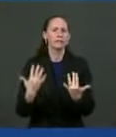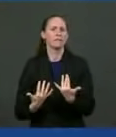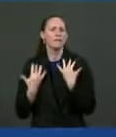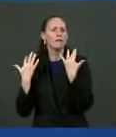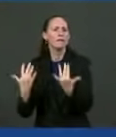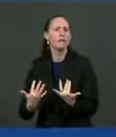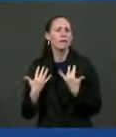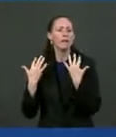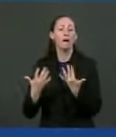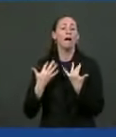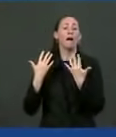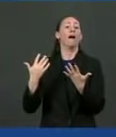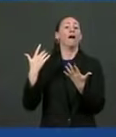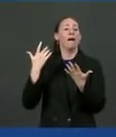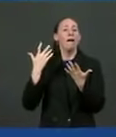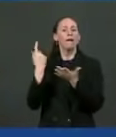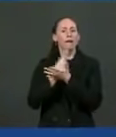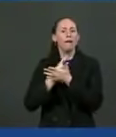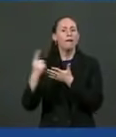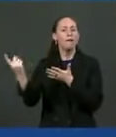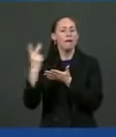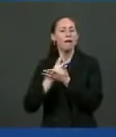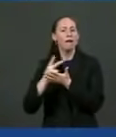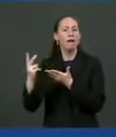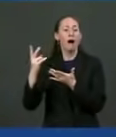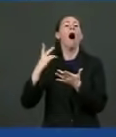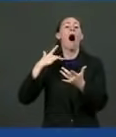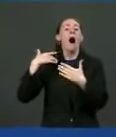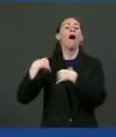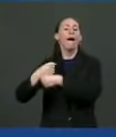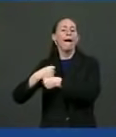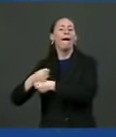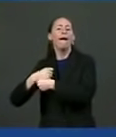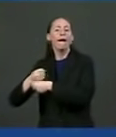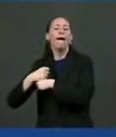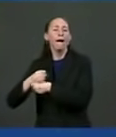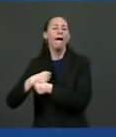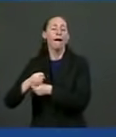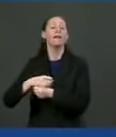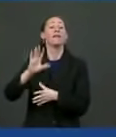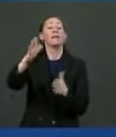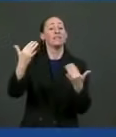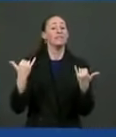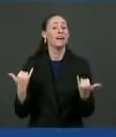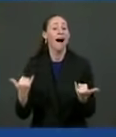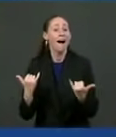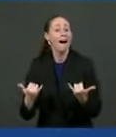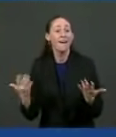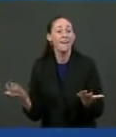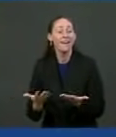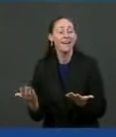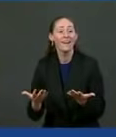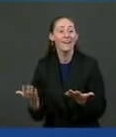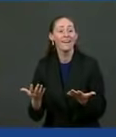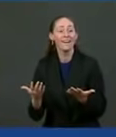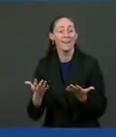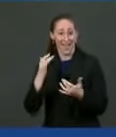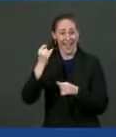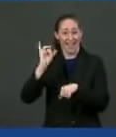on January 20th of this year, over 25,000 Americans died that week from